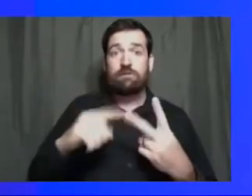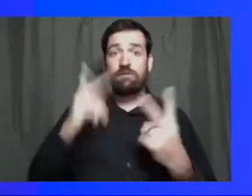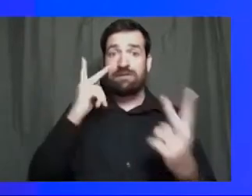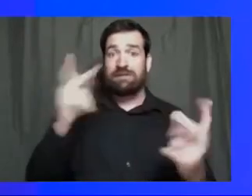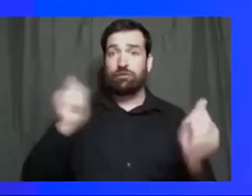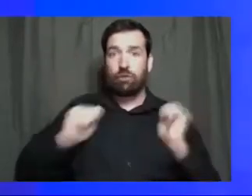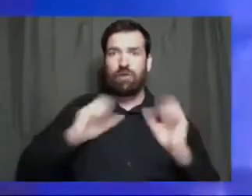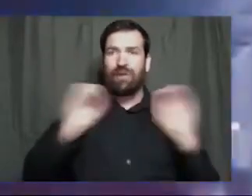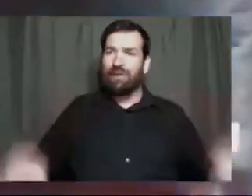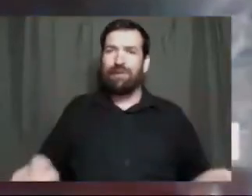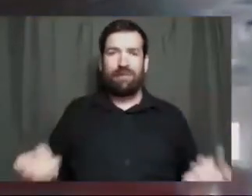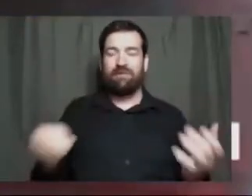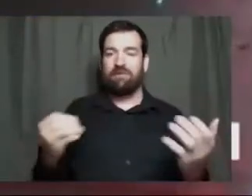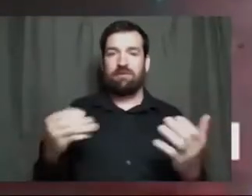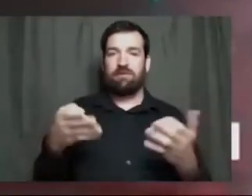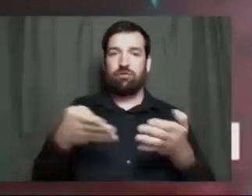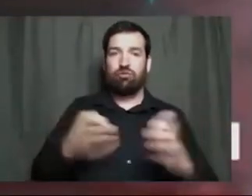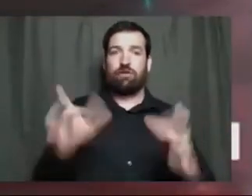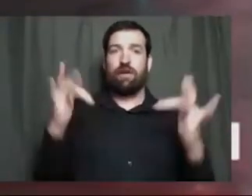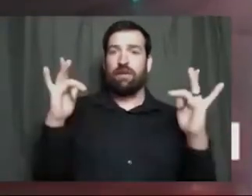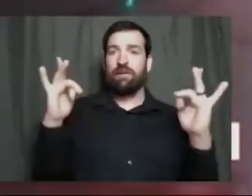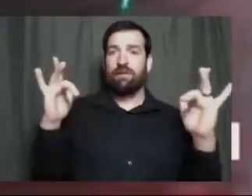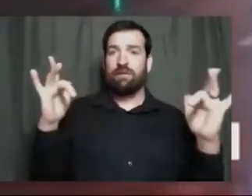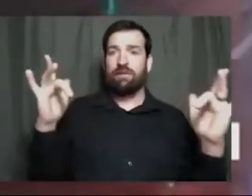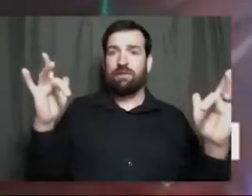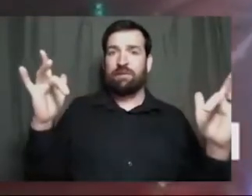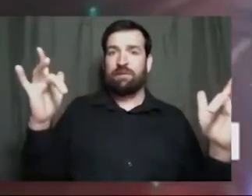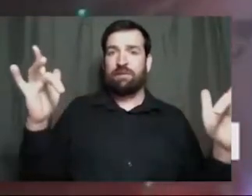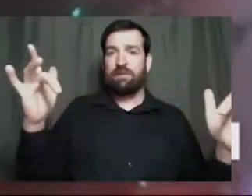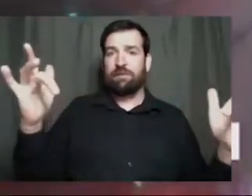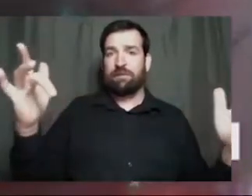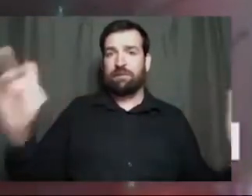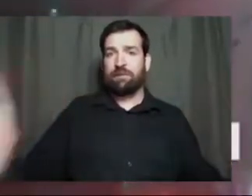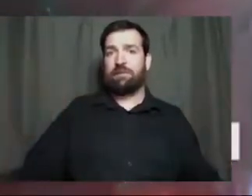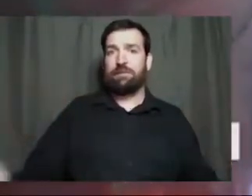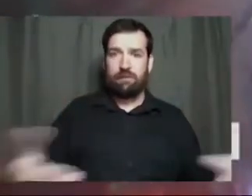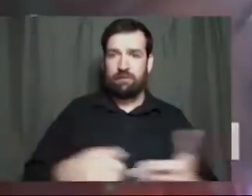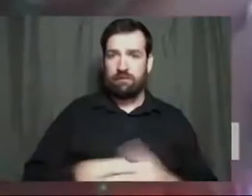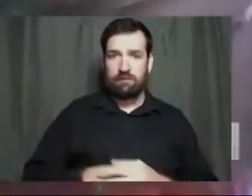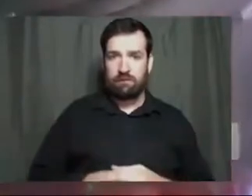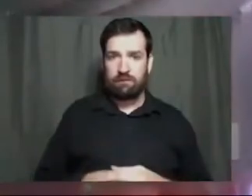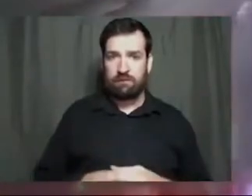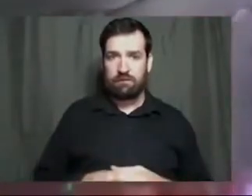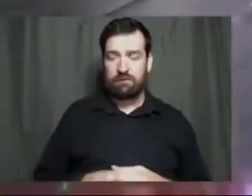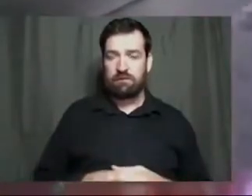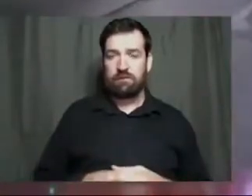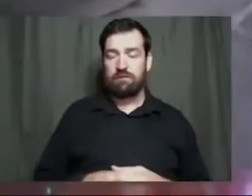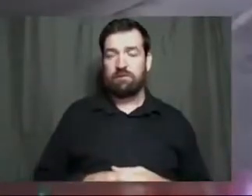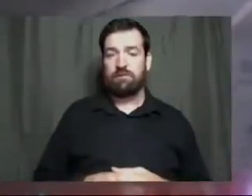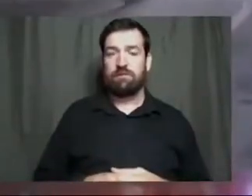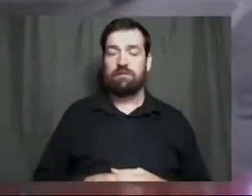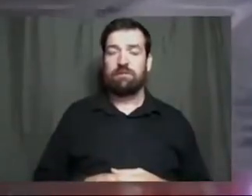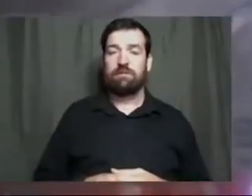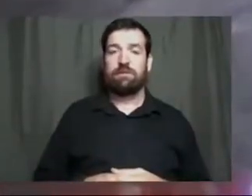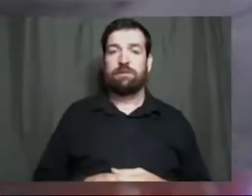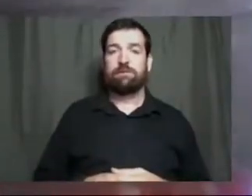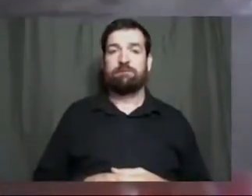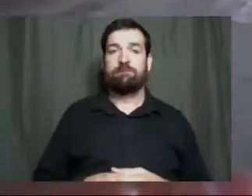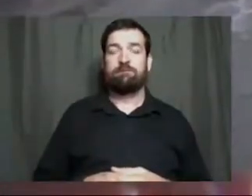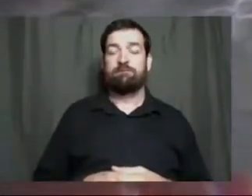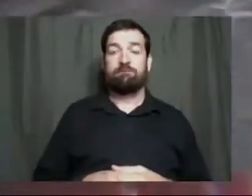down the street, would cross one person's path, you know, every few minutes. There's the video showing it now. It was the fear, you